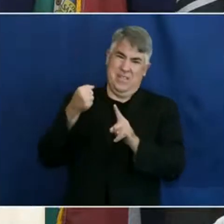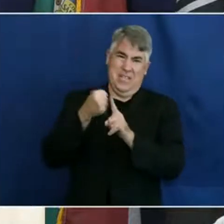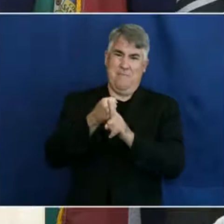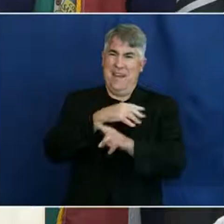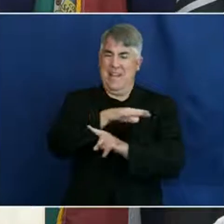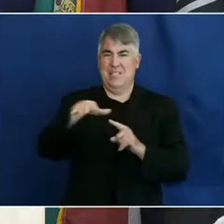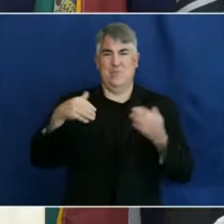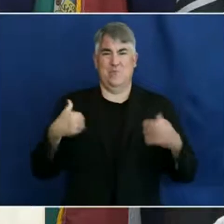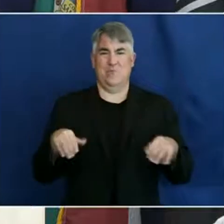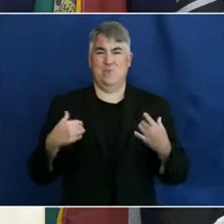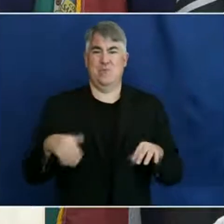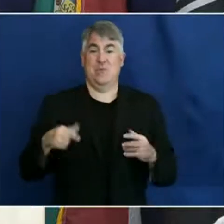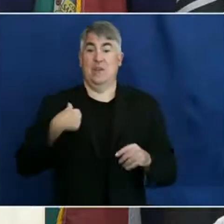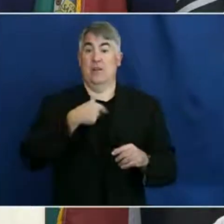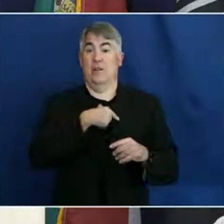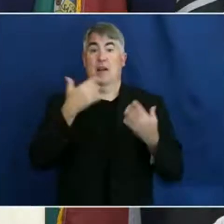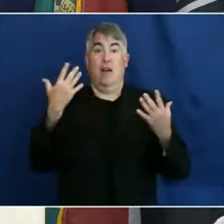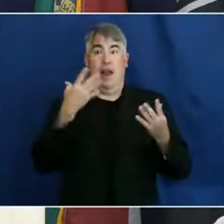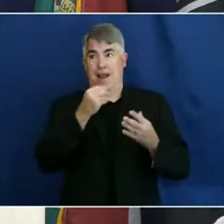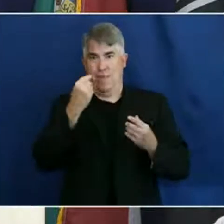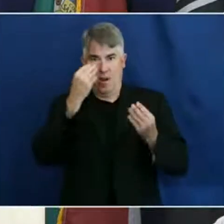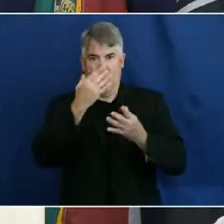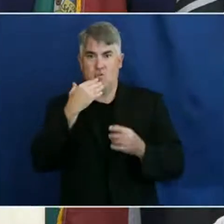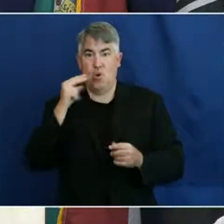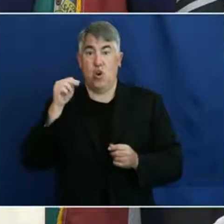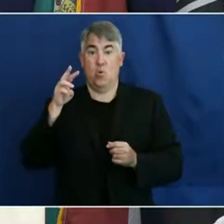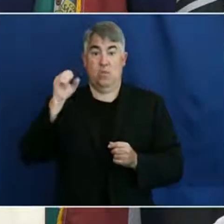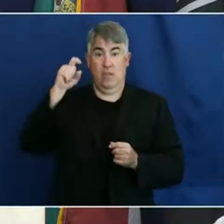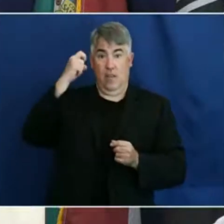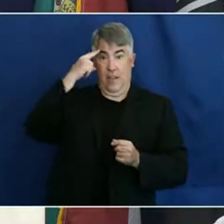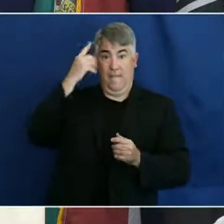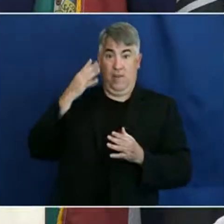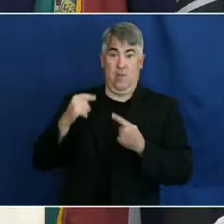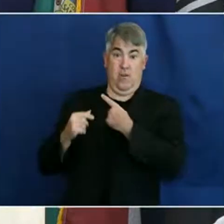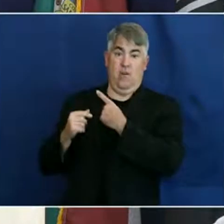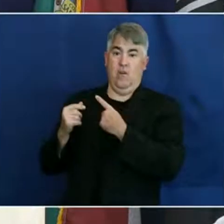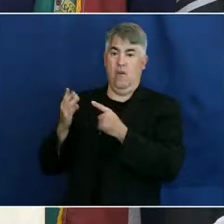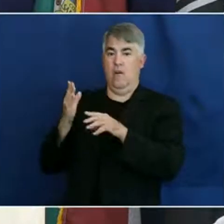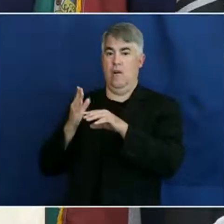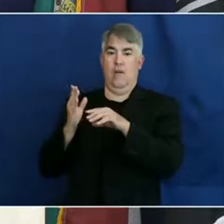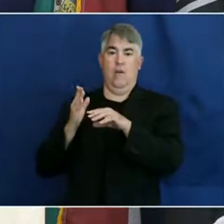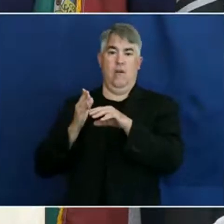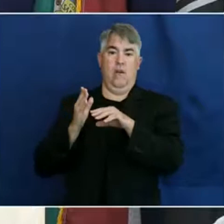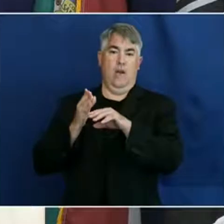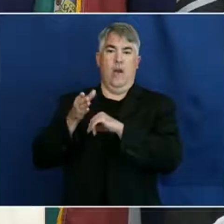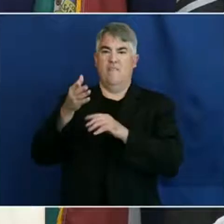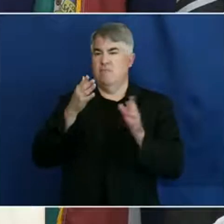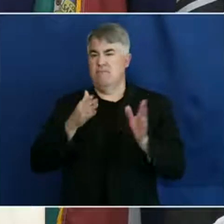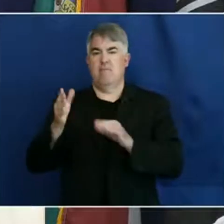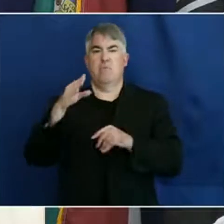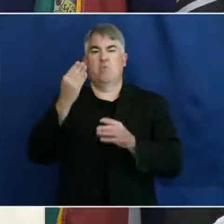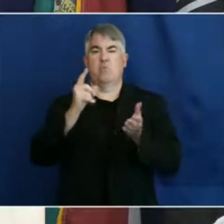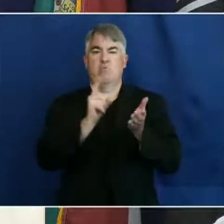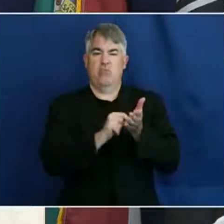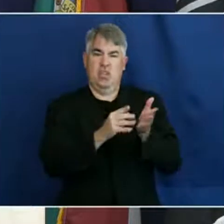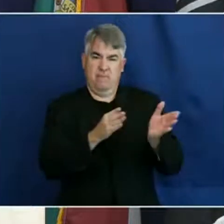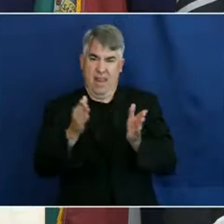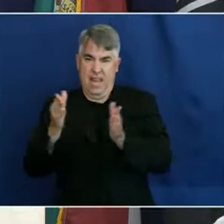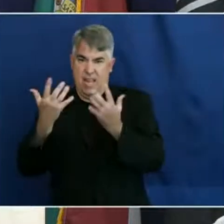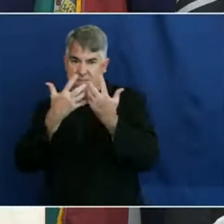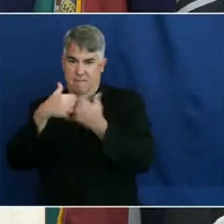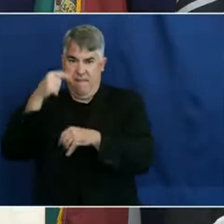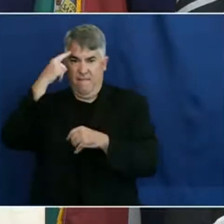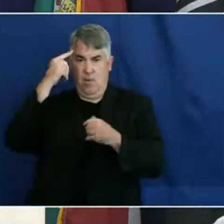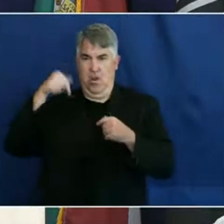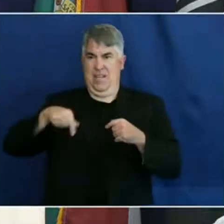got additional good news from the governor today announcing his Beyond the Blueprint, where we can see a path forward as an entire state